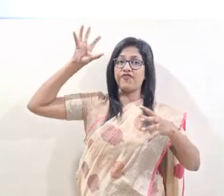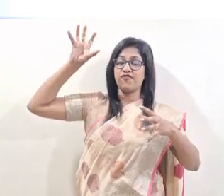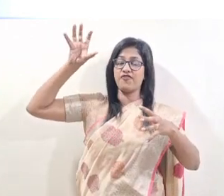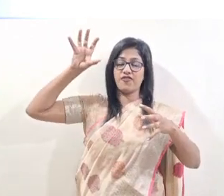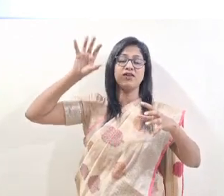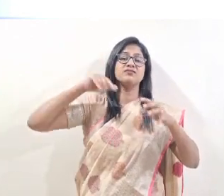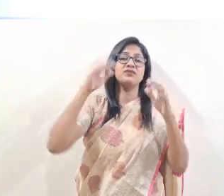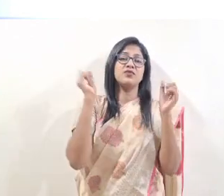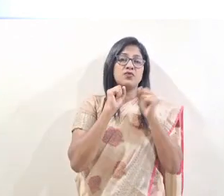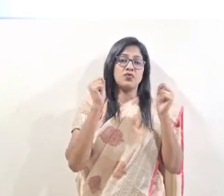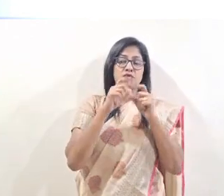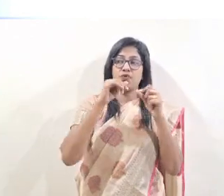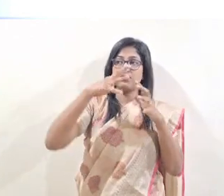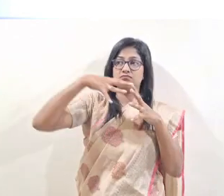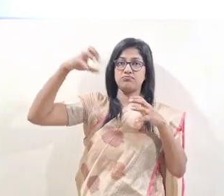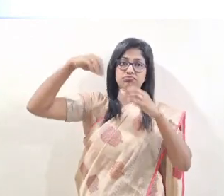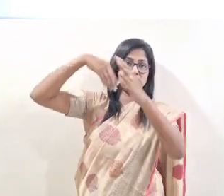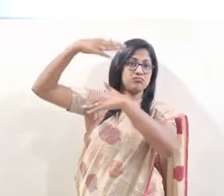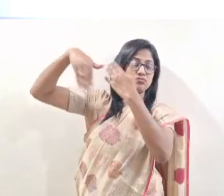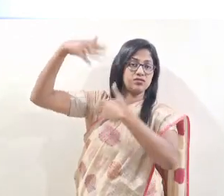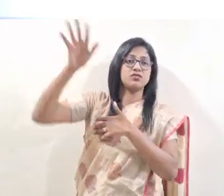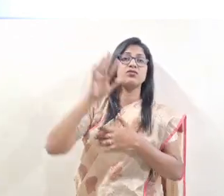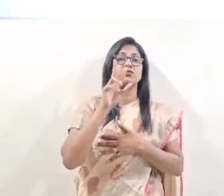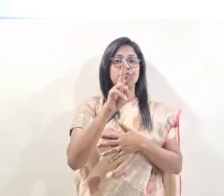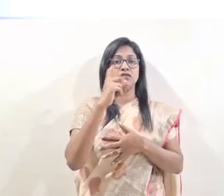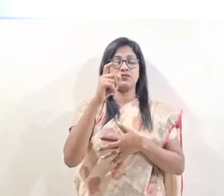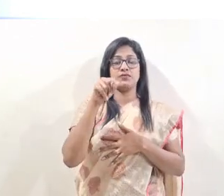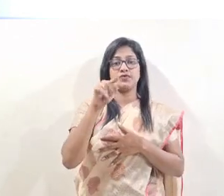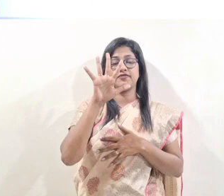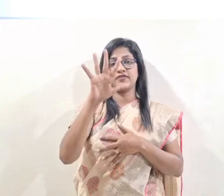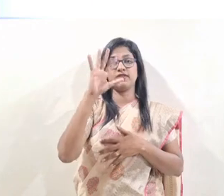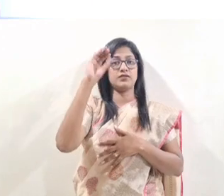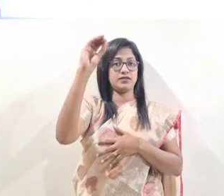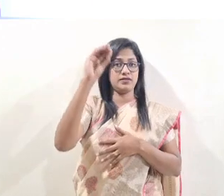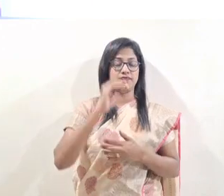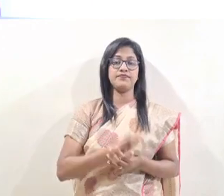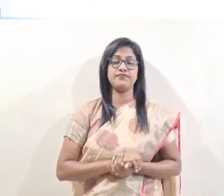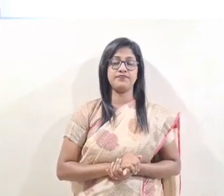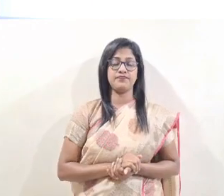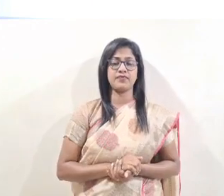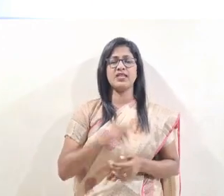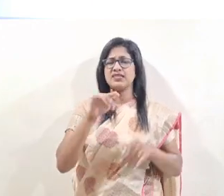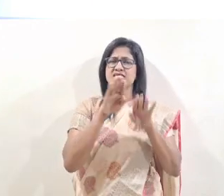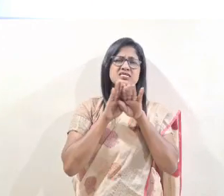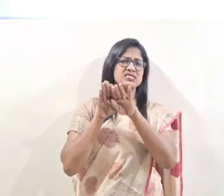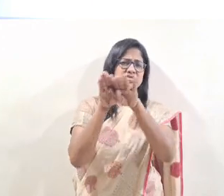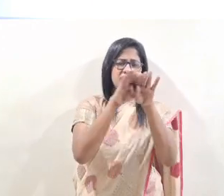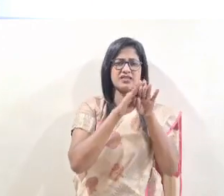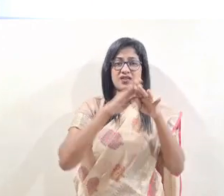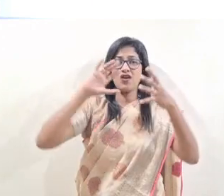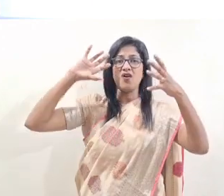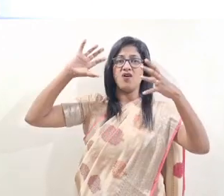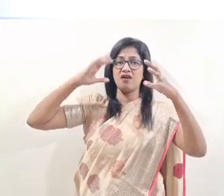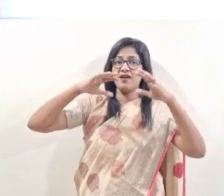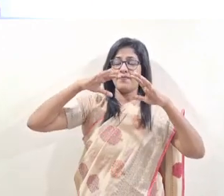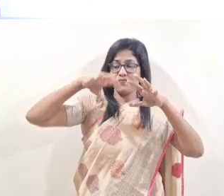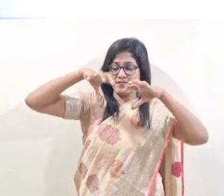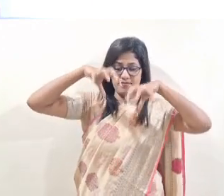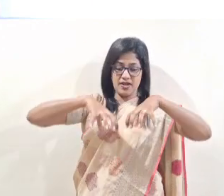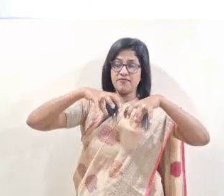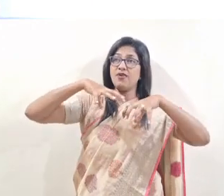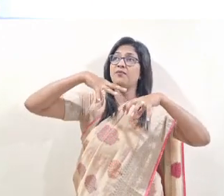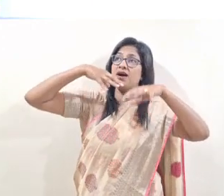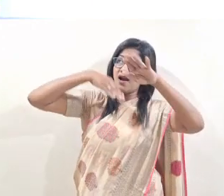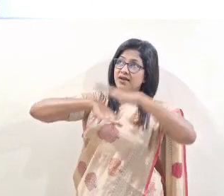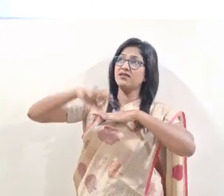the subsoil temperature was about 27.5 degrees. And we have, this is a standard thing, under platform exhaust has